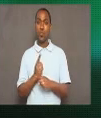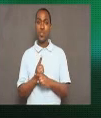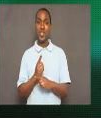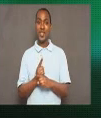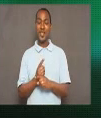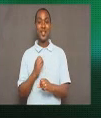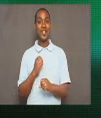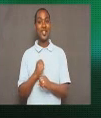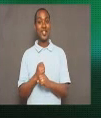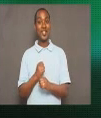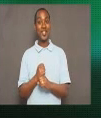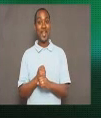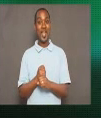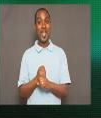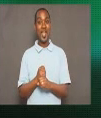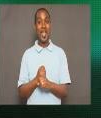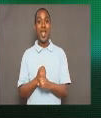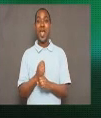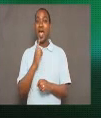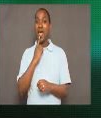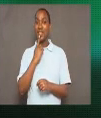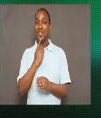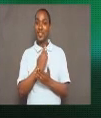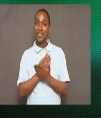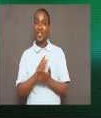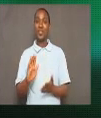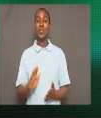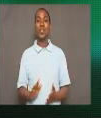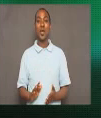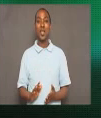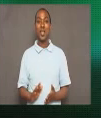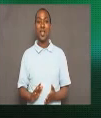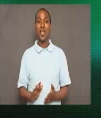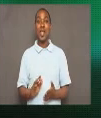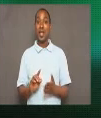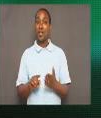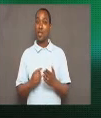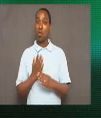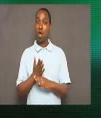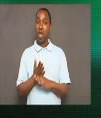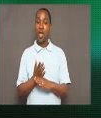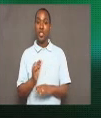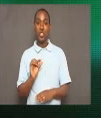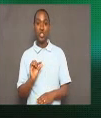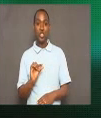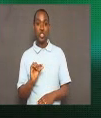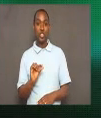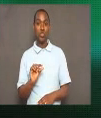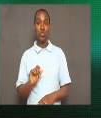alkaline conditions. So this makes the small intestine an